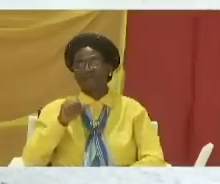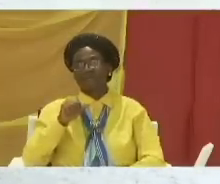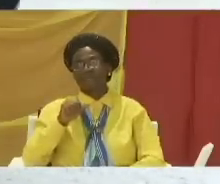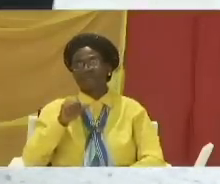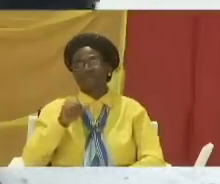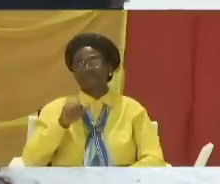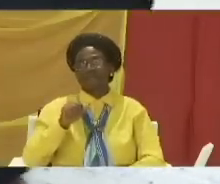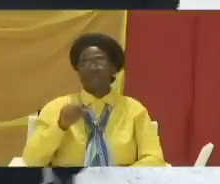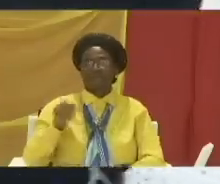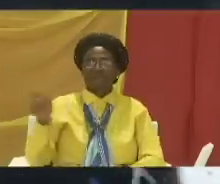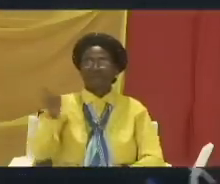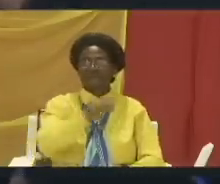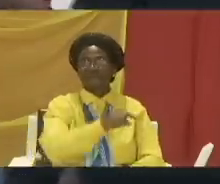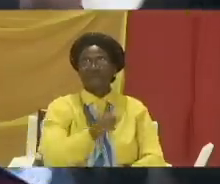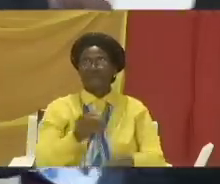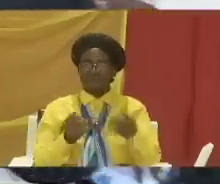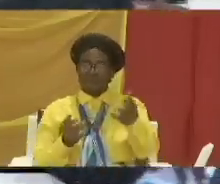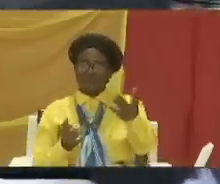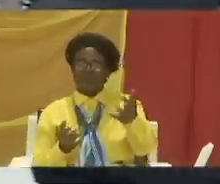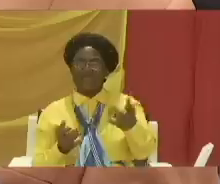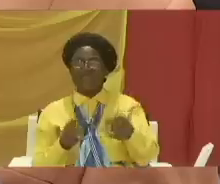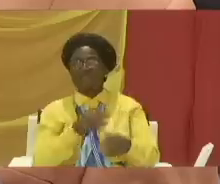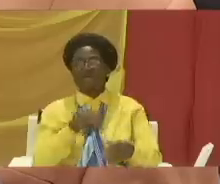You wait and see.